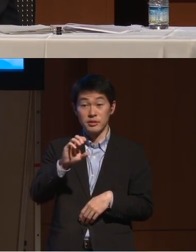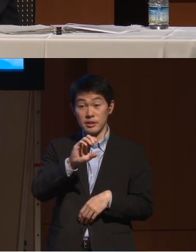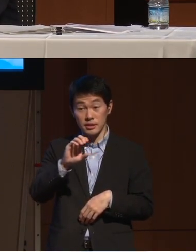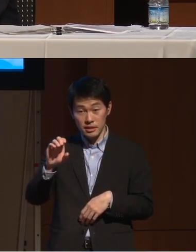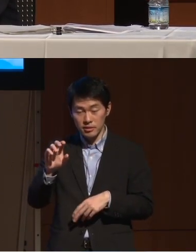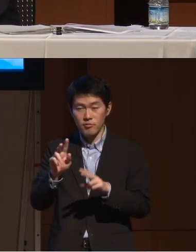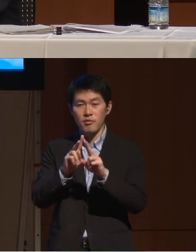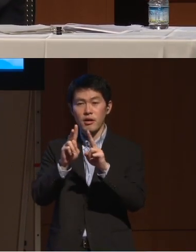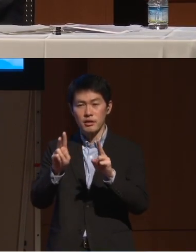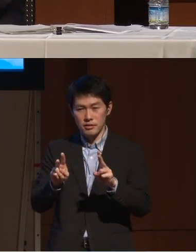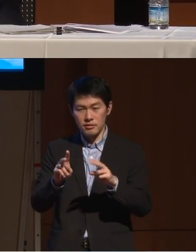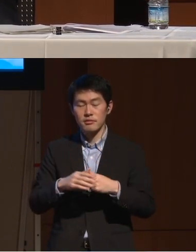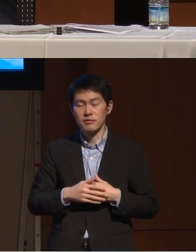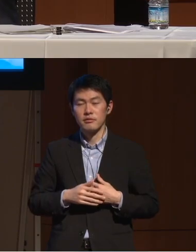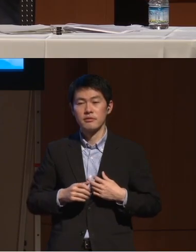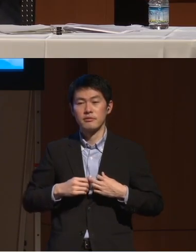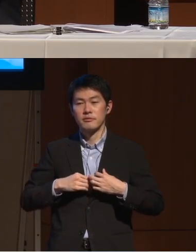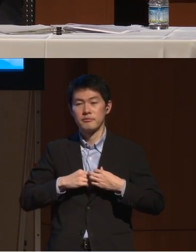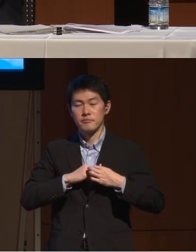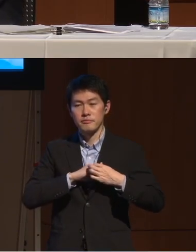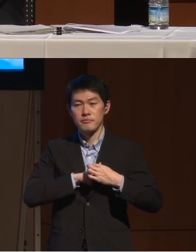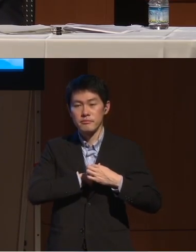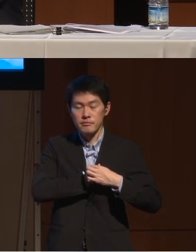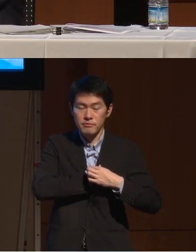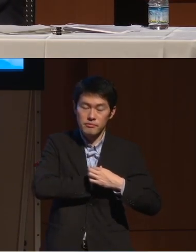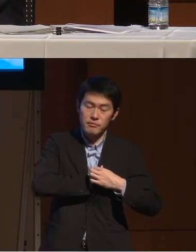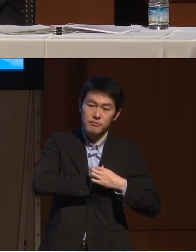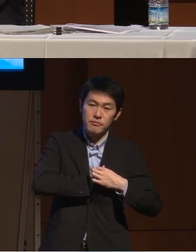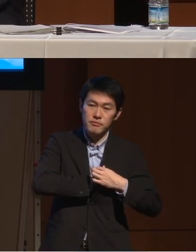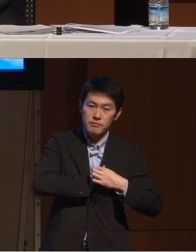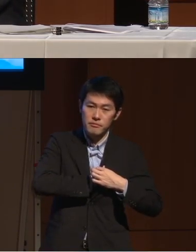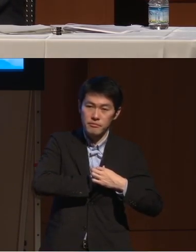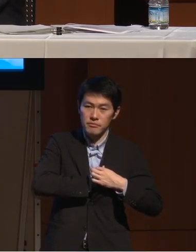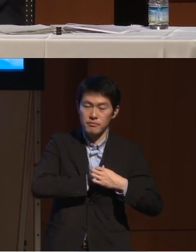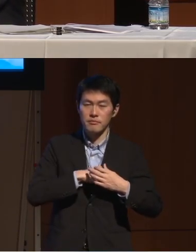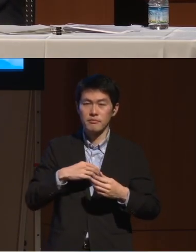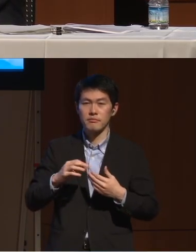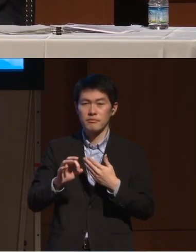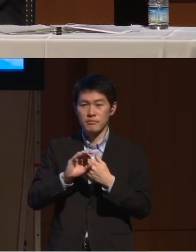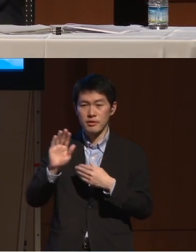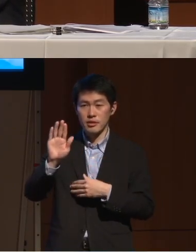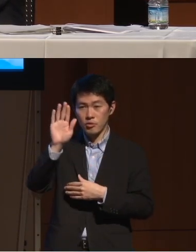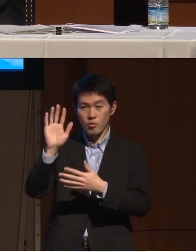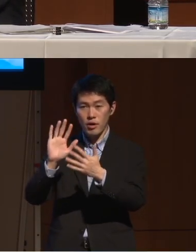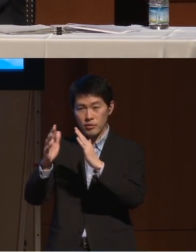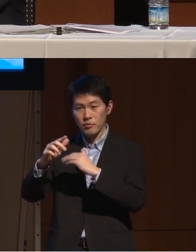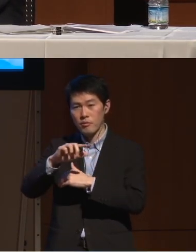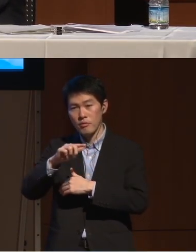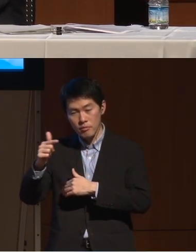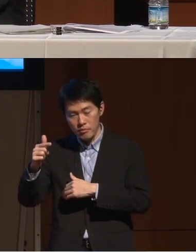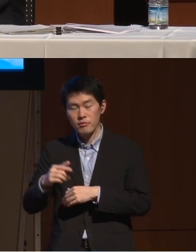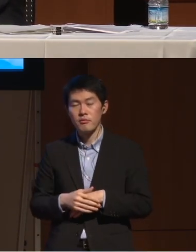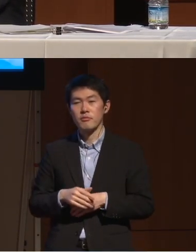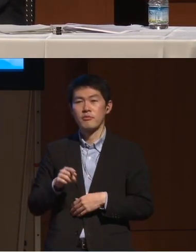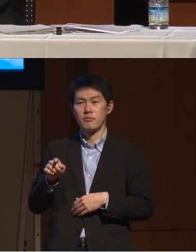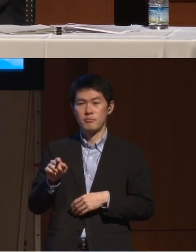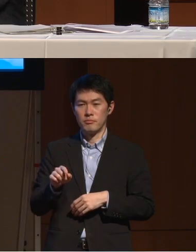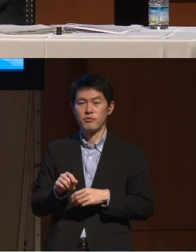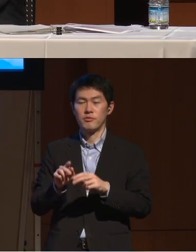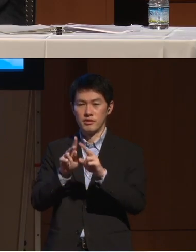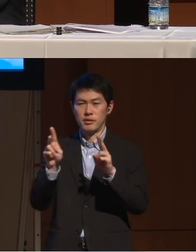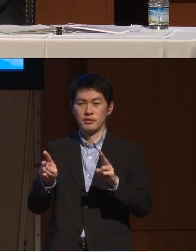problem to solve, for example, than the problem of climate change. But what it will require is